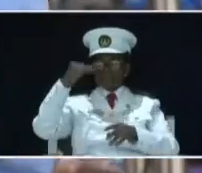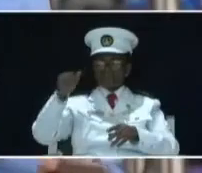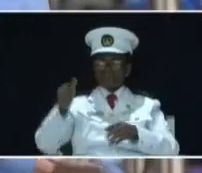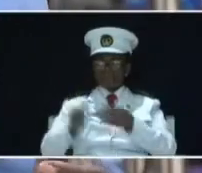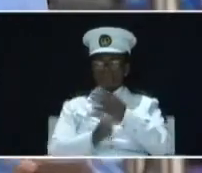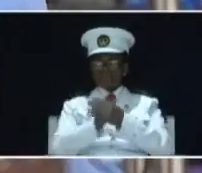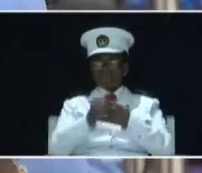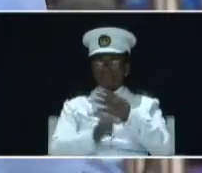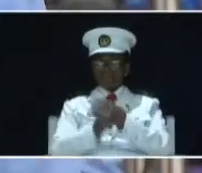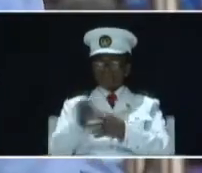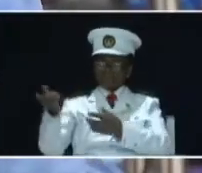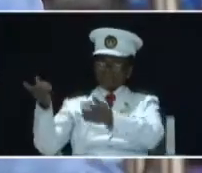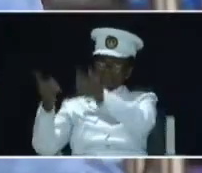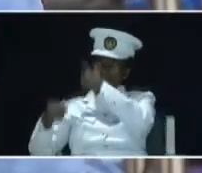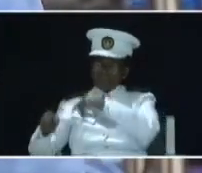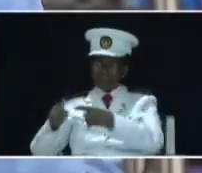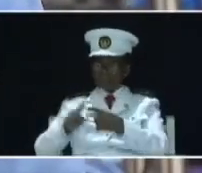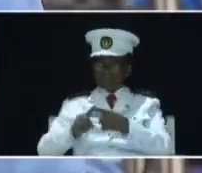and be saved,